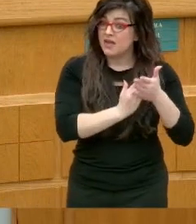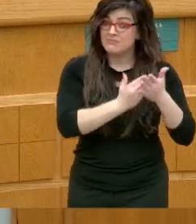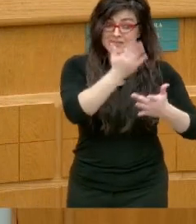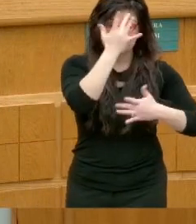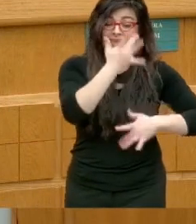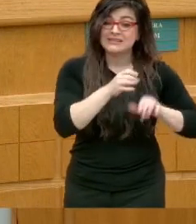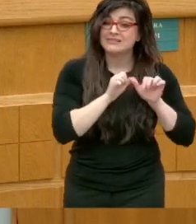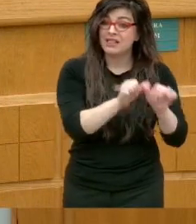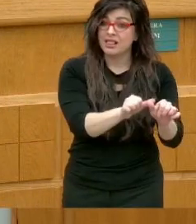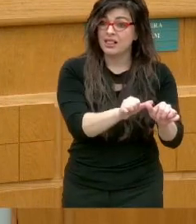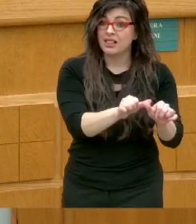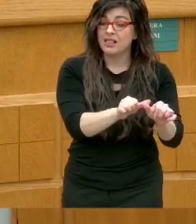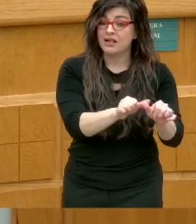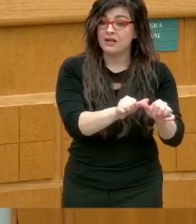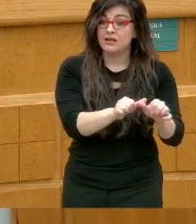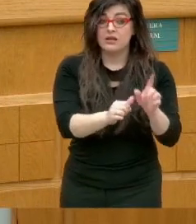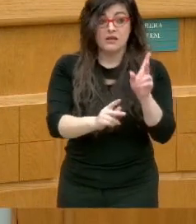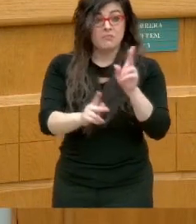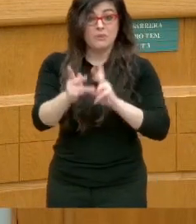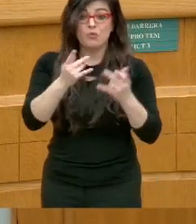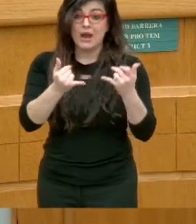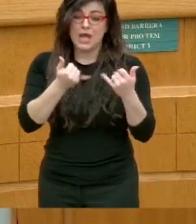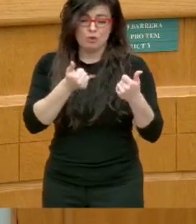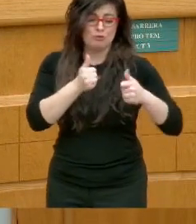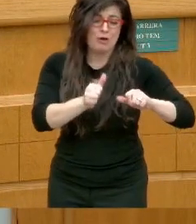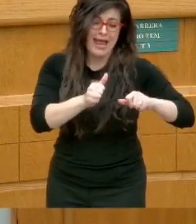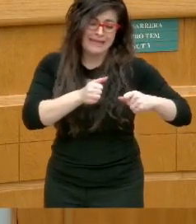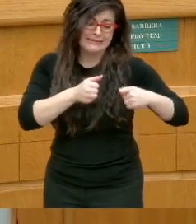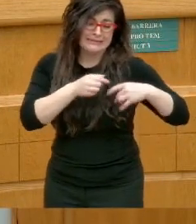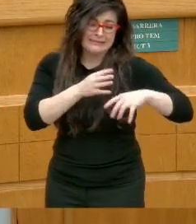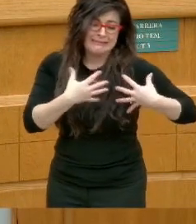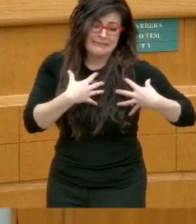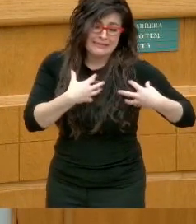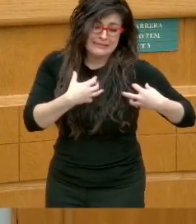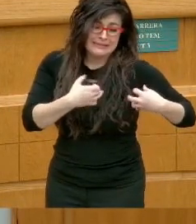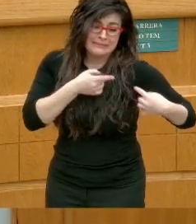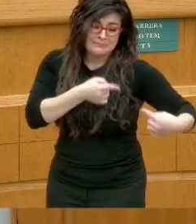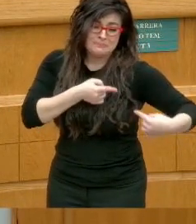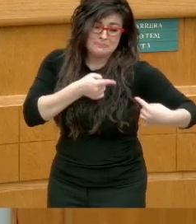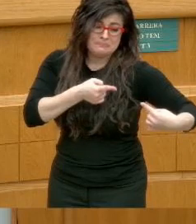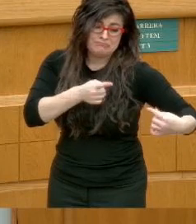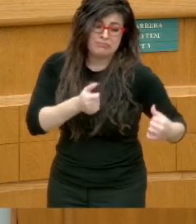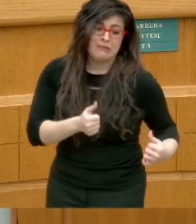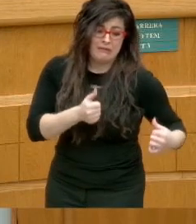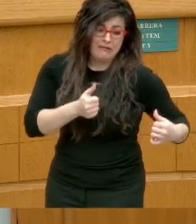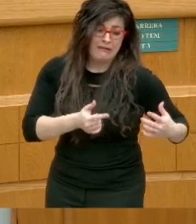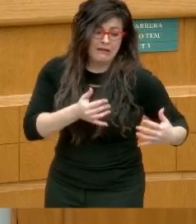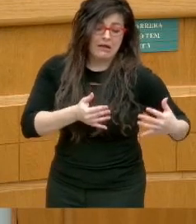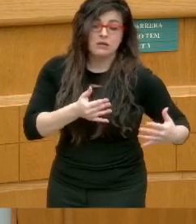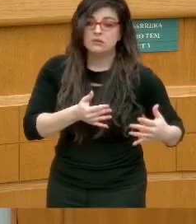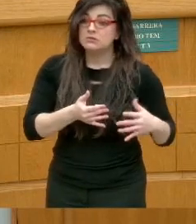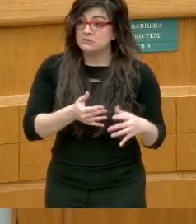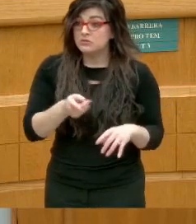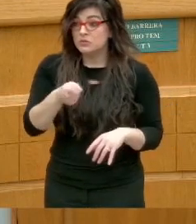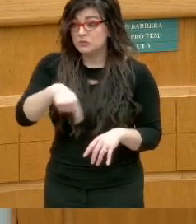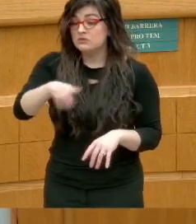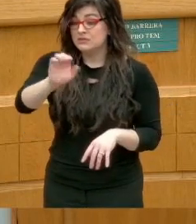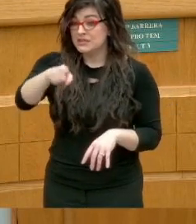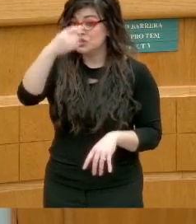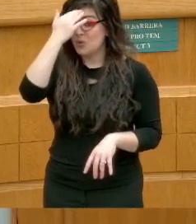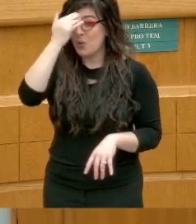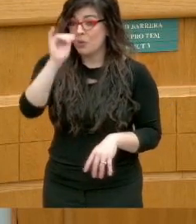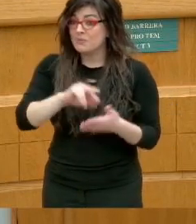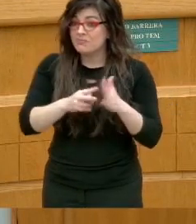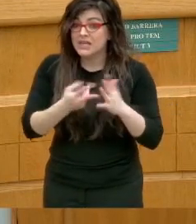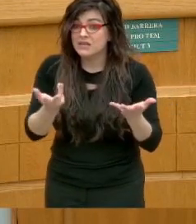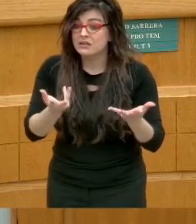And there are people that are struggling with their recovery, and you need to know that. So when possible, stay at home. If you're going to go